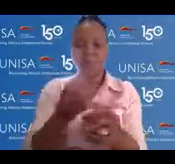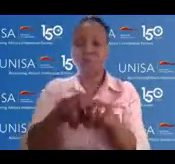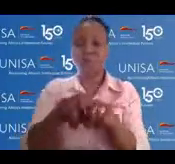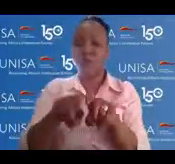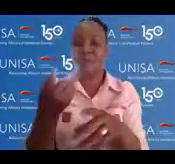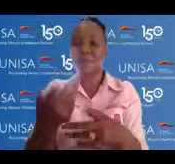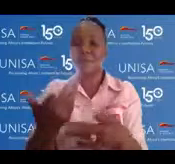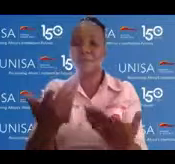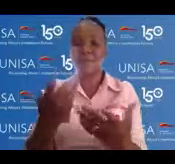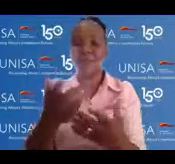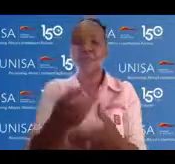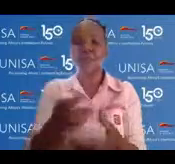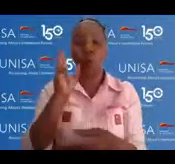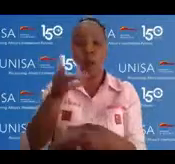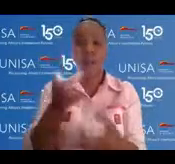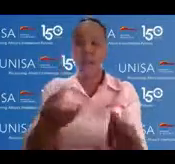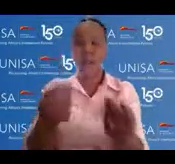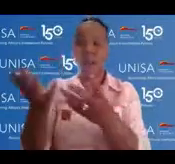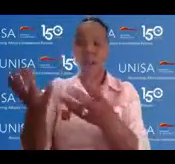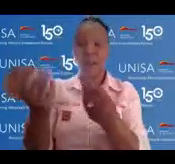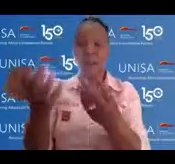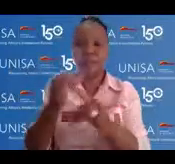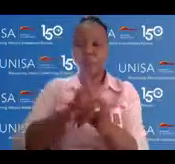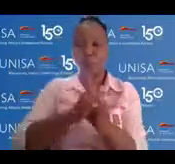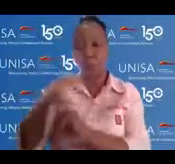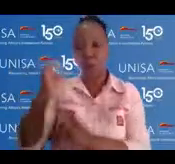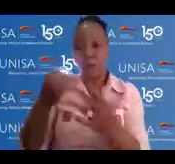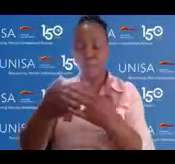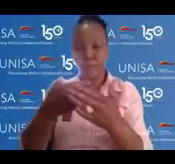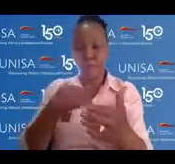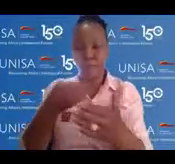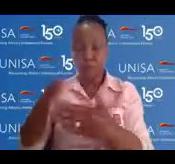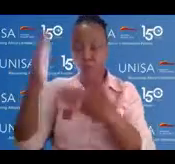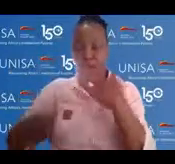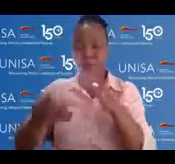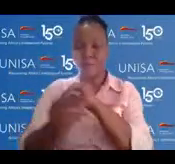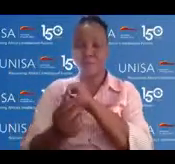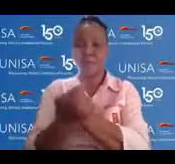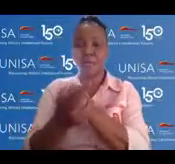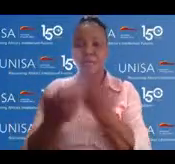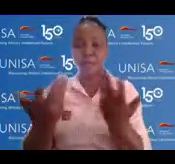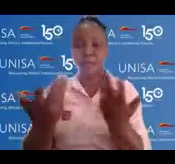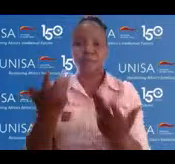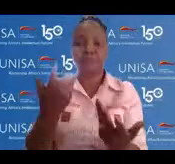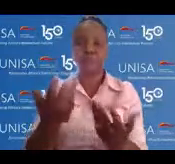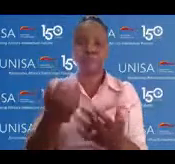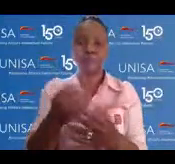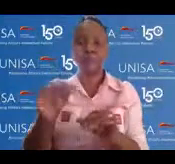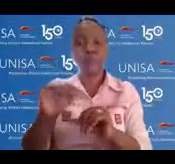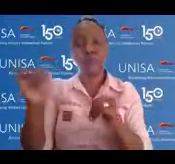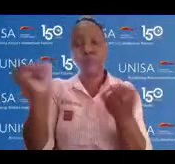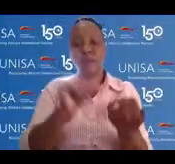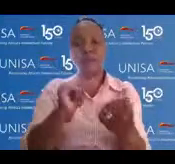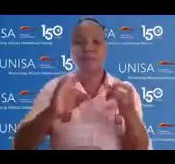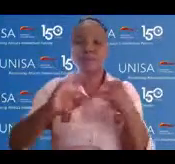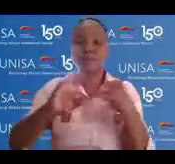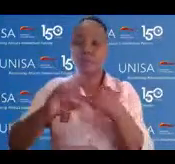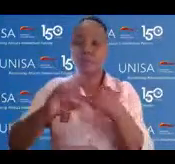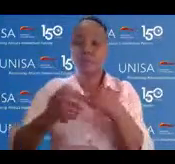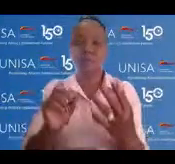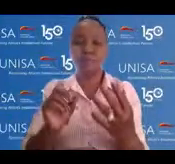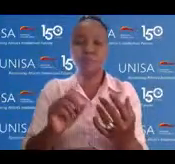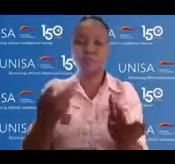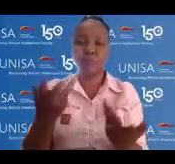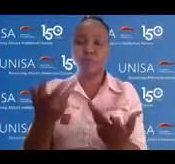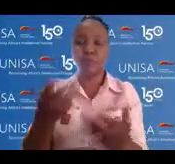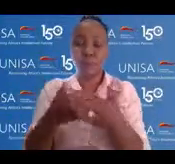receive the name of the winners before the session ends, right? So you're not going to go back and try to figure out who the winners are. Before the session ends, we